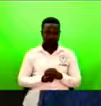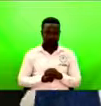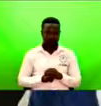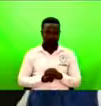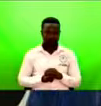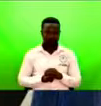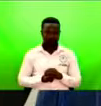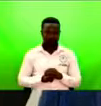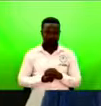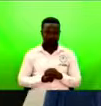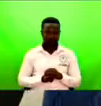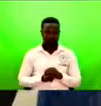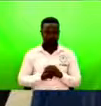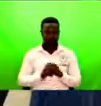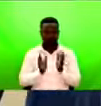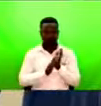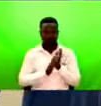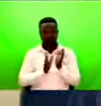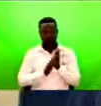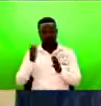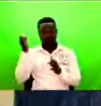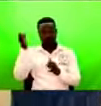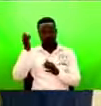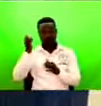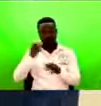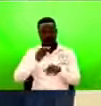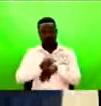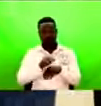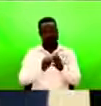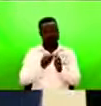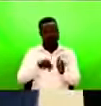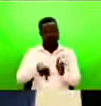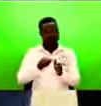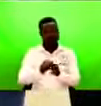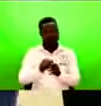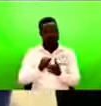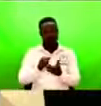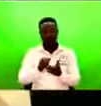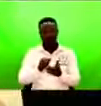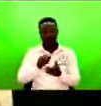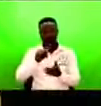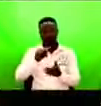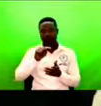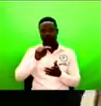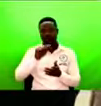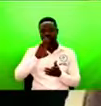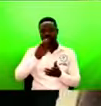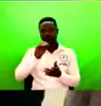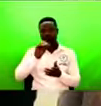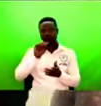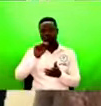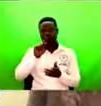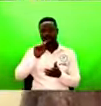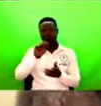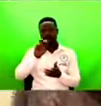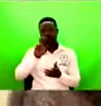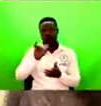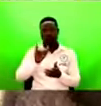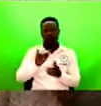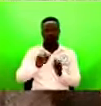Schools Outreach Ministry. Apostle Professor Joseph Ignatius Teibwete, Chairman,